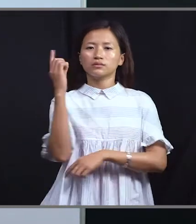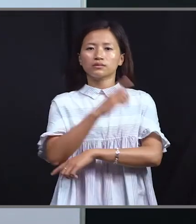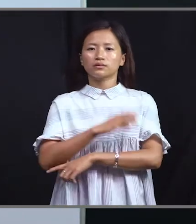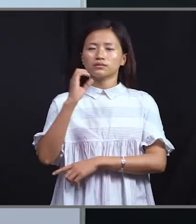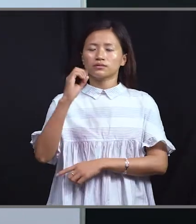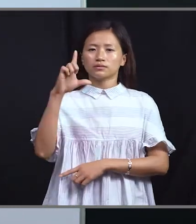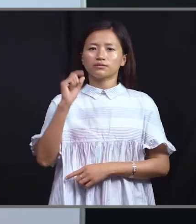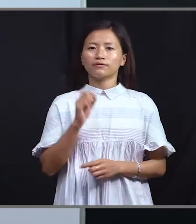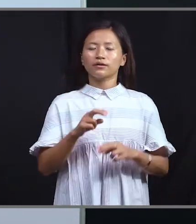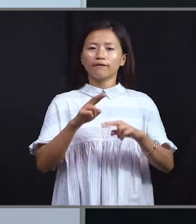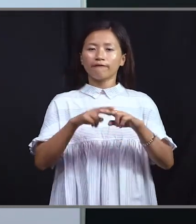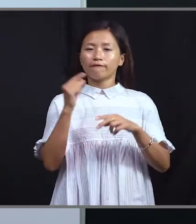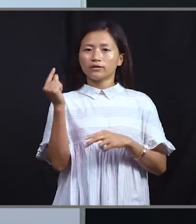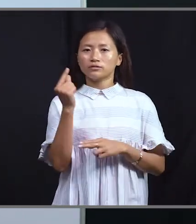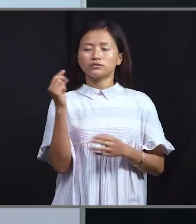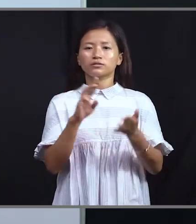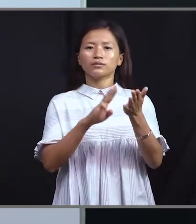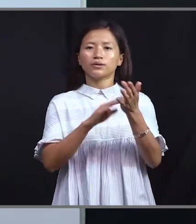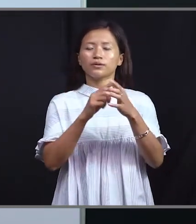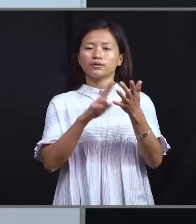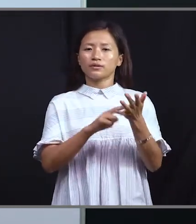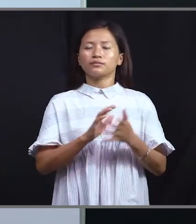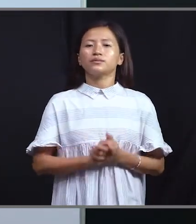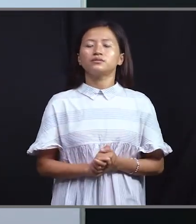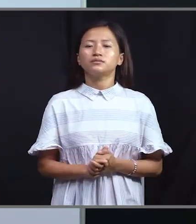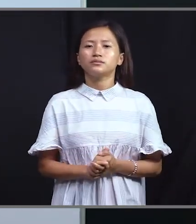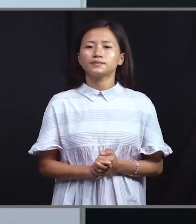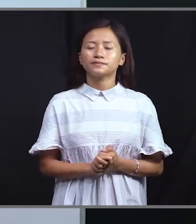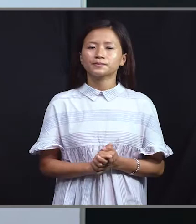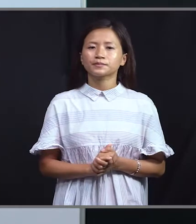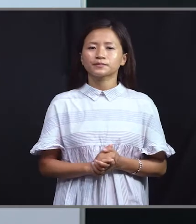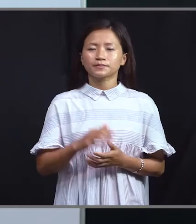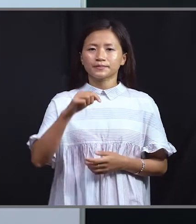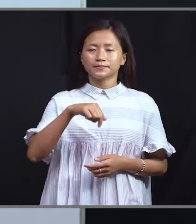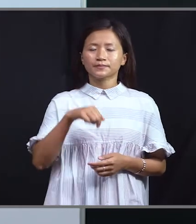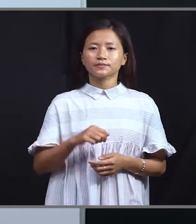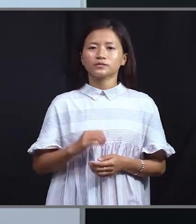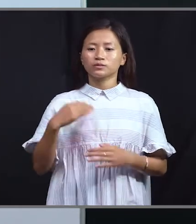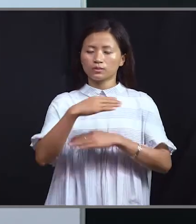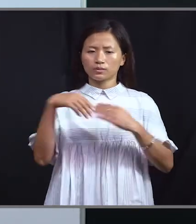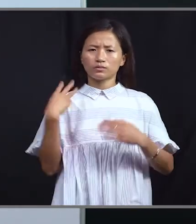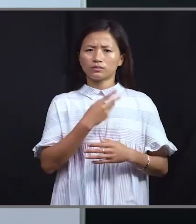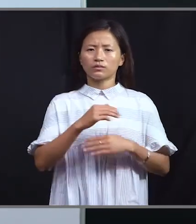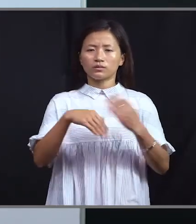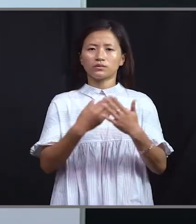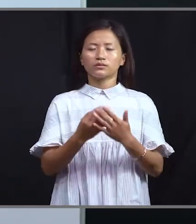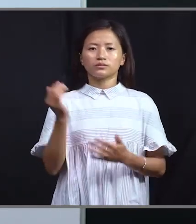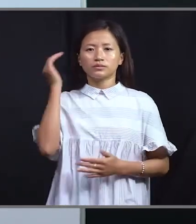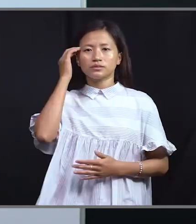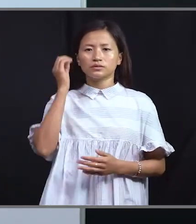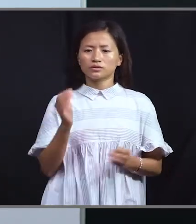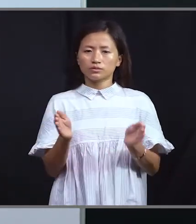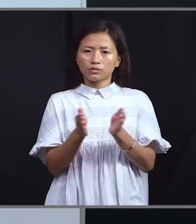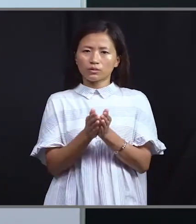is functions of management. Here, functions of management. Okay, now we all know that for smooth functioning of